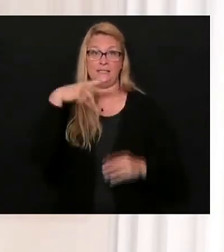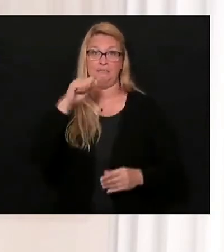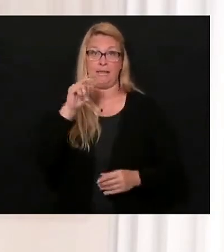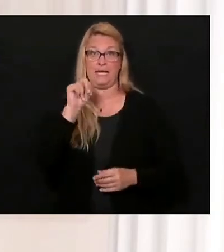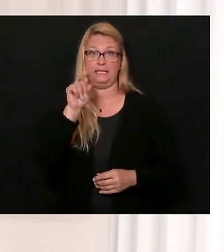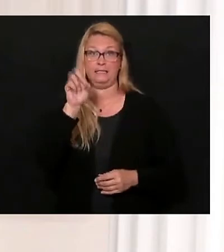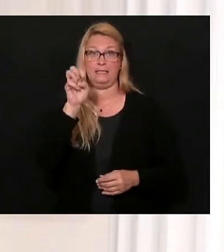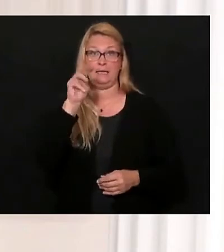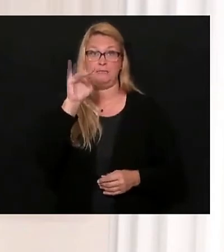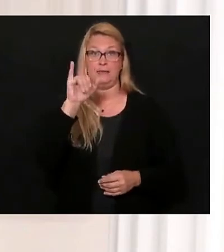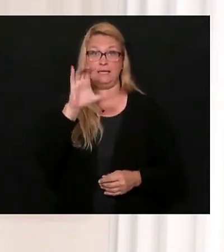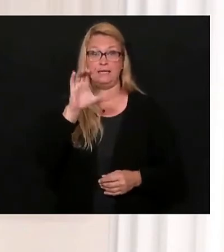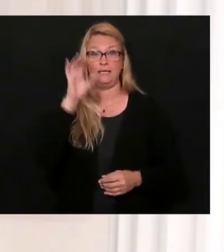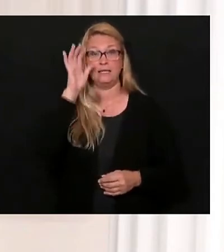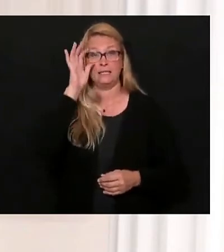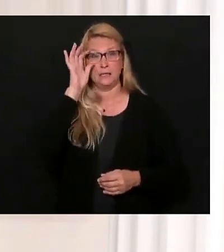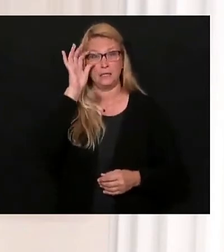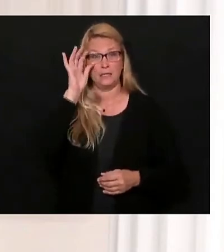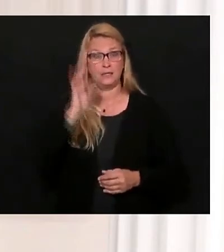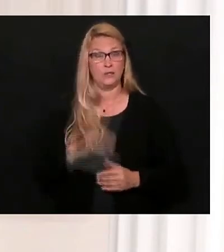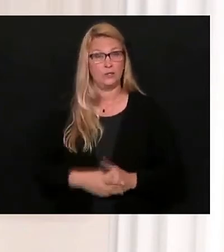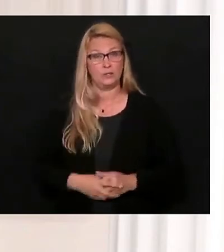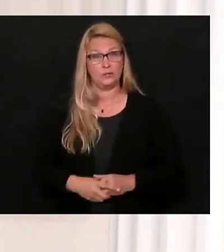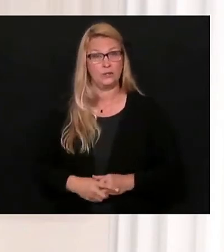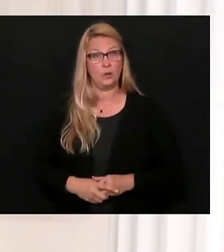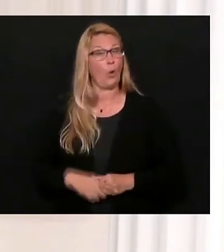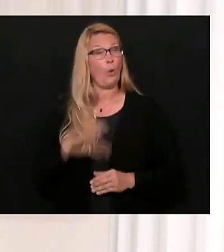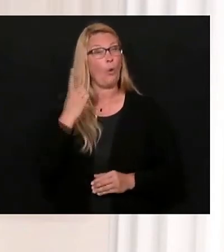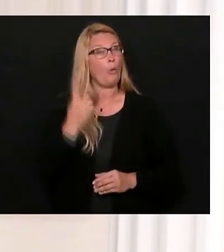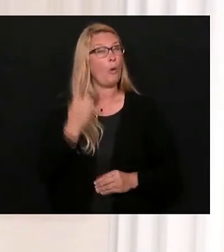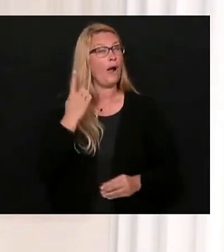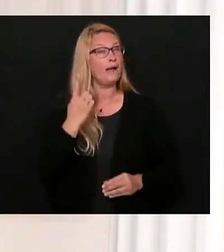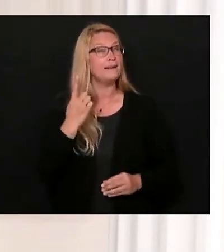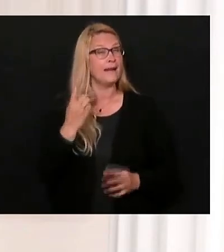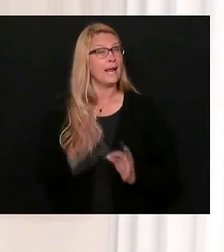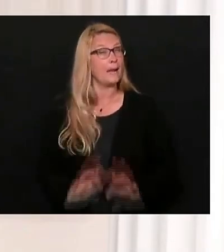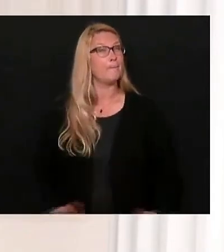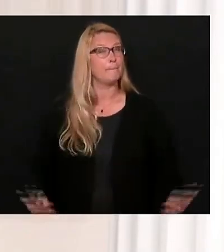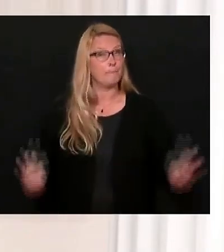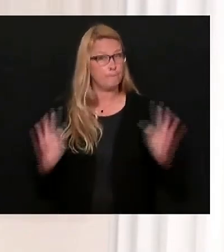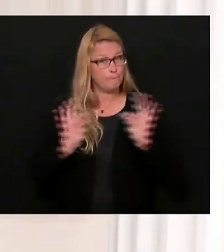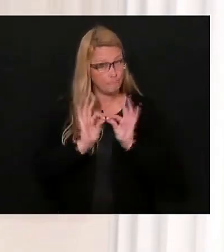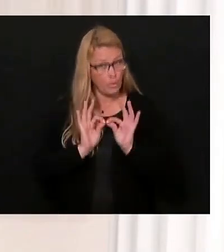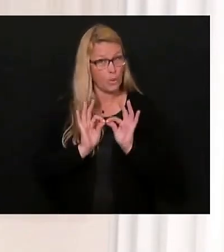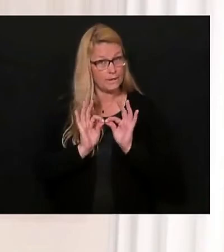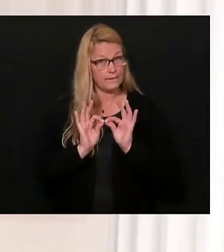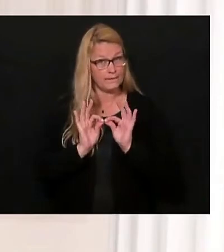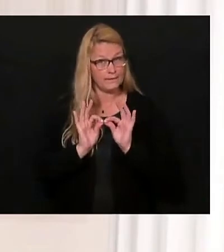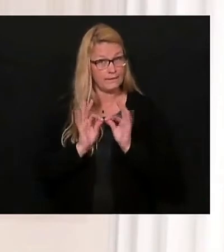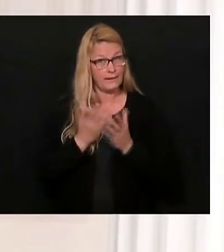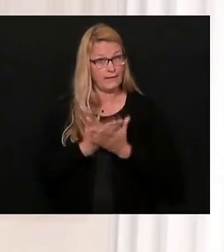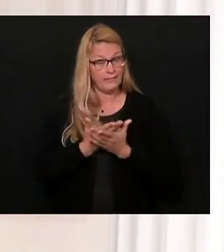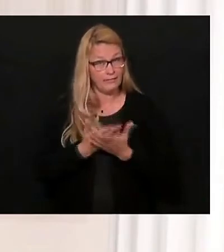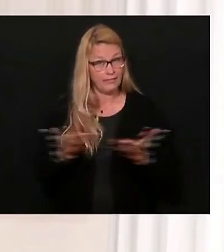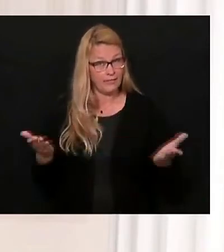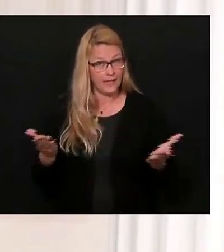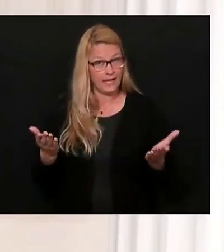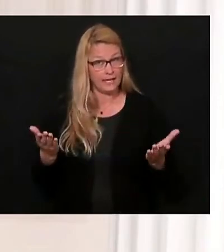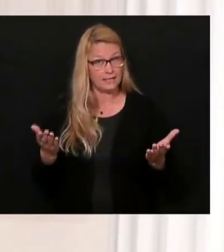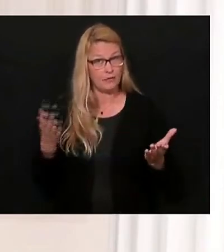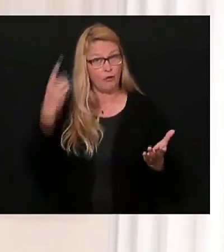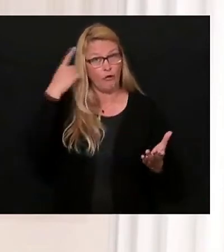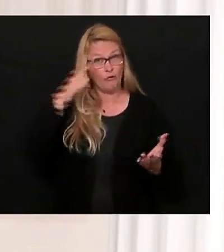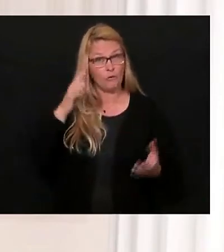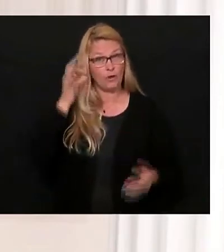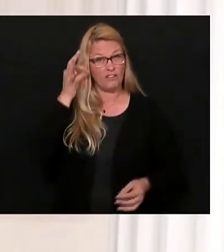that an amazingly important component of whatever we choose to do in the future, and I